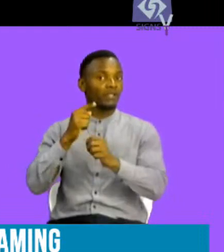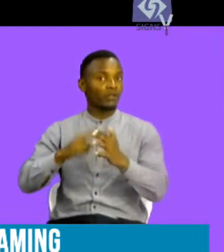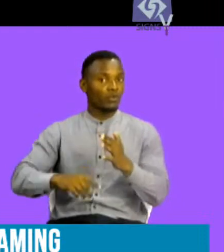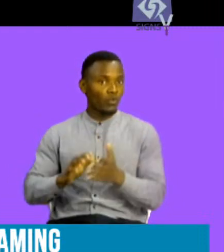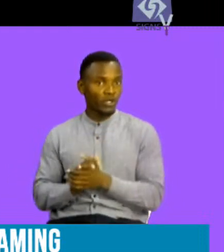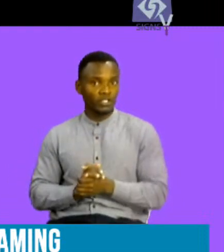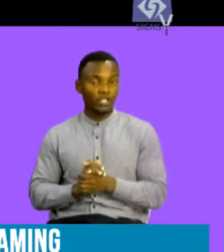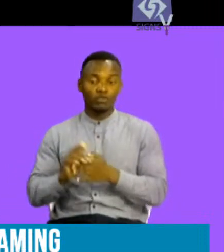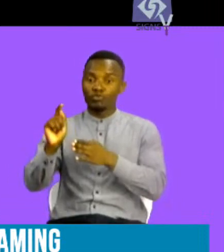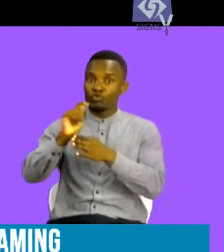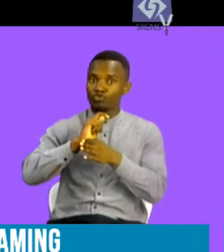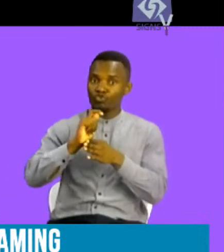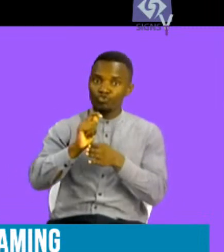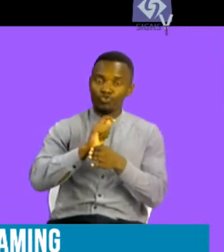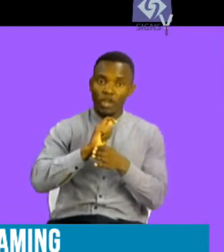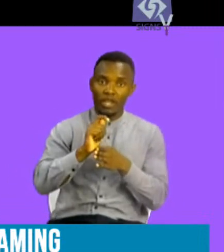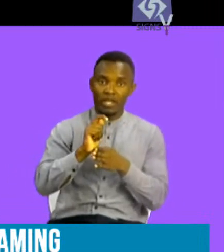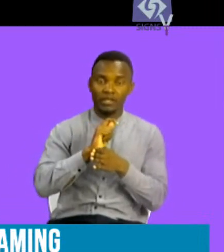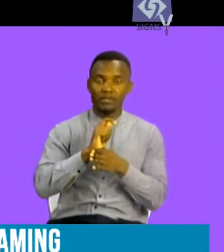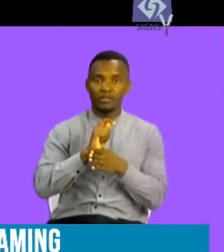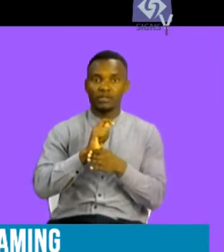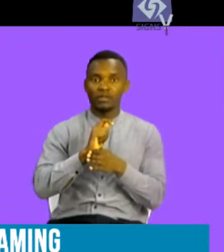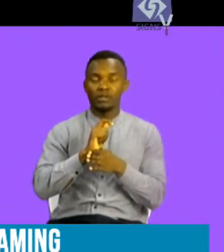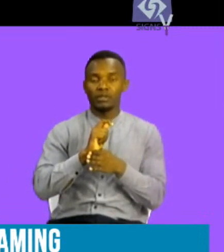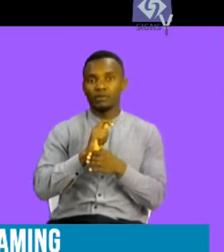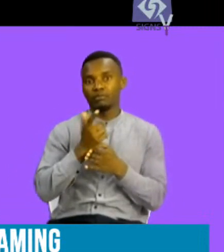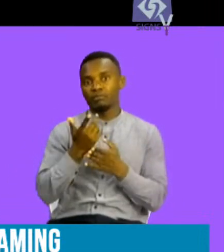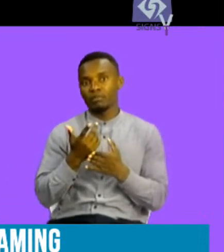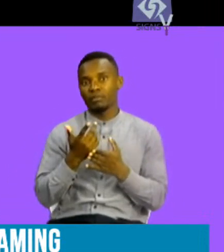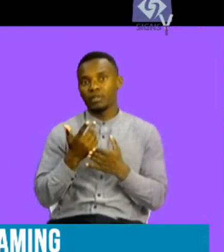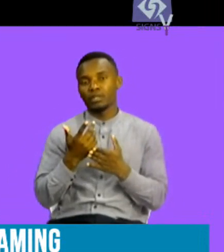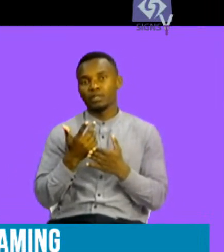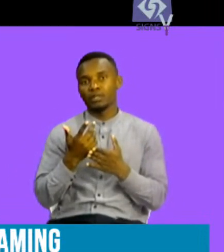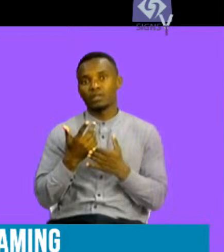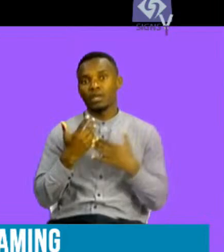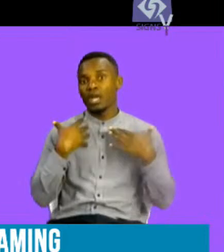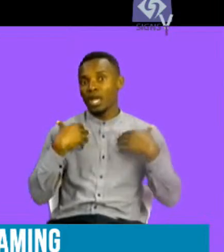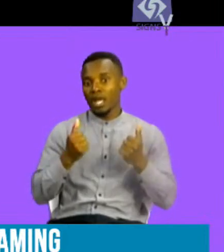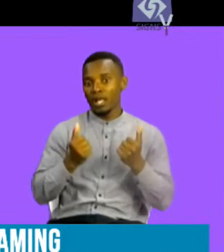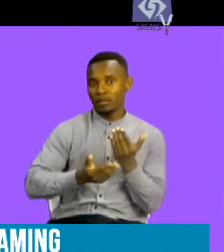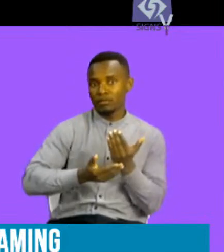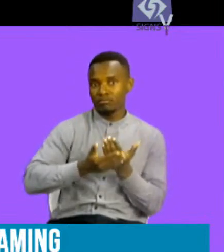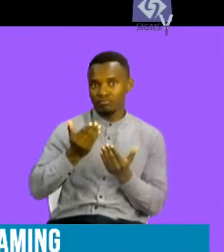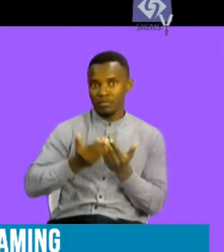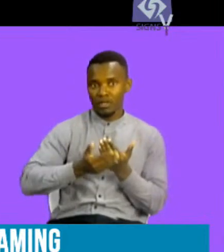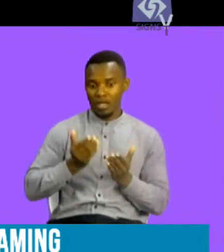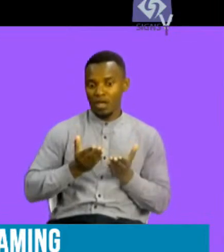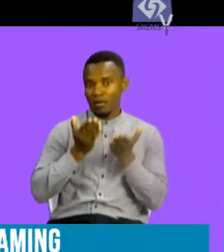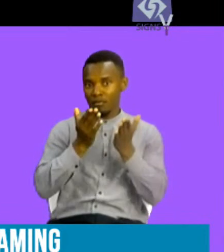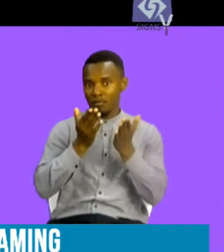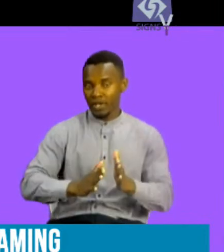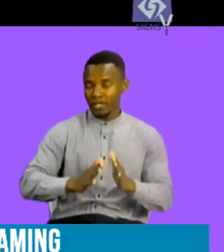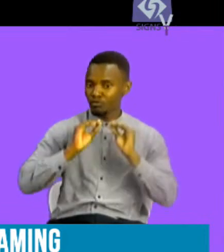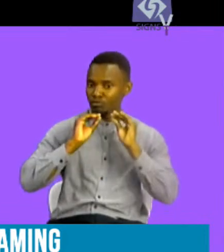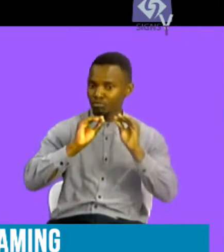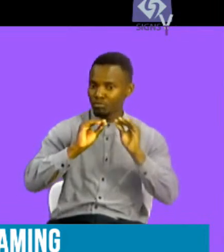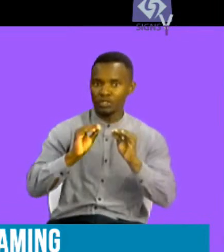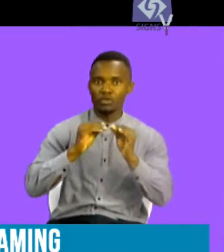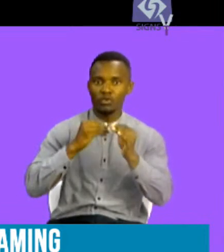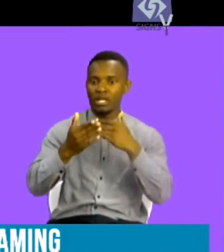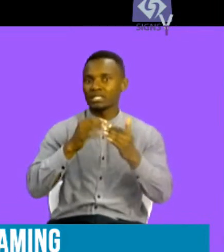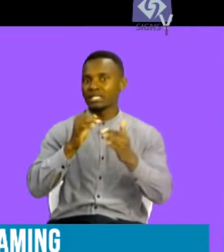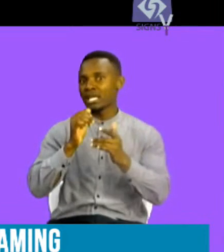to train, for example, healthcare providers on sign language. We have gone ahead and looked at how